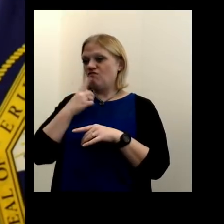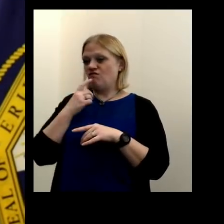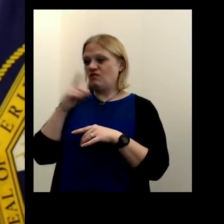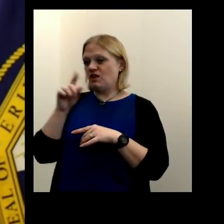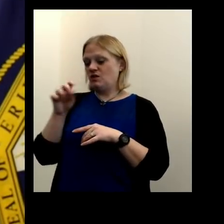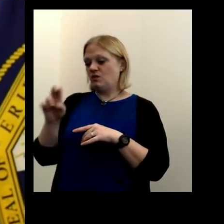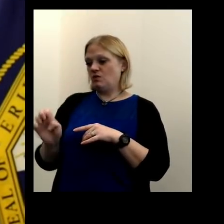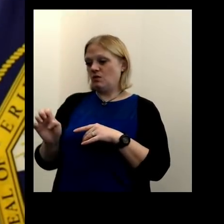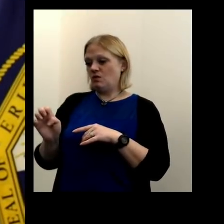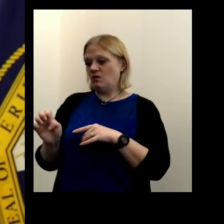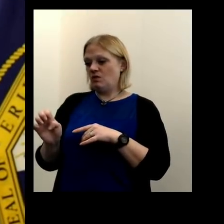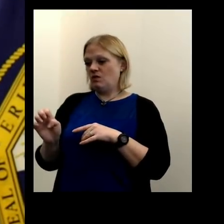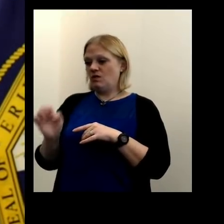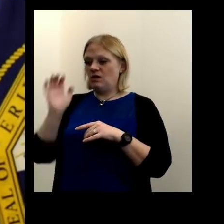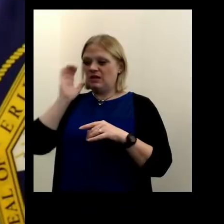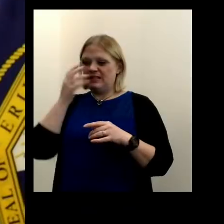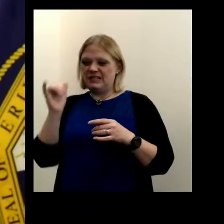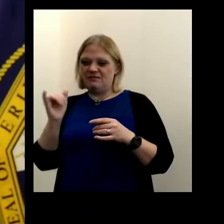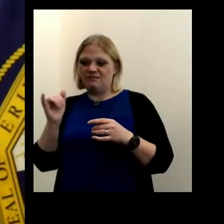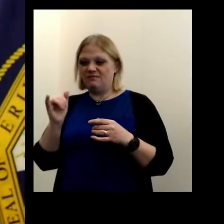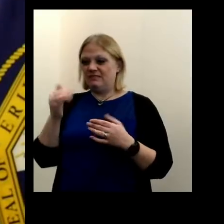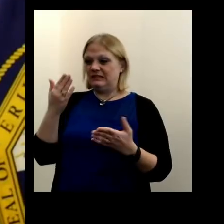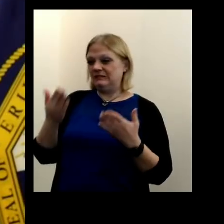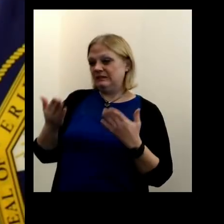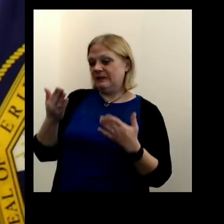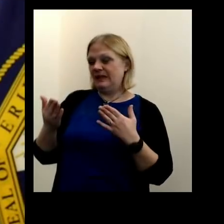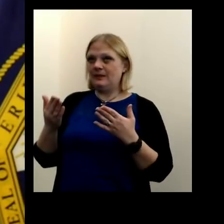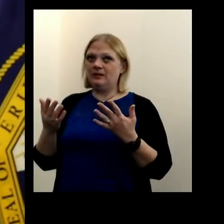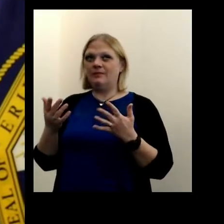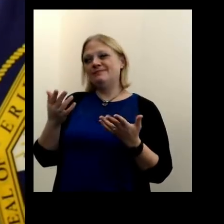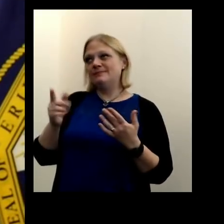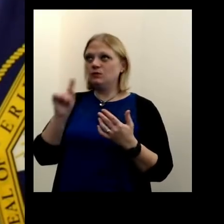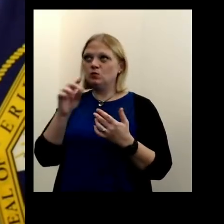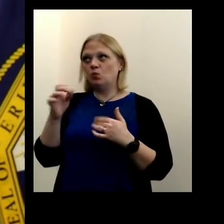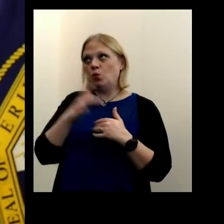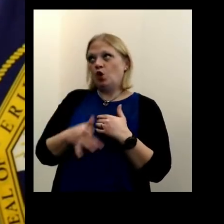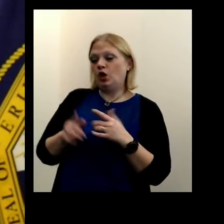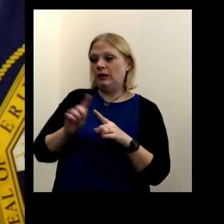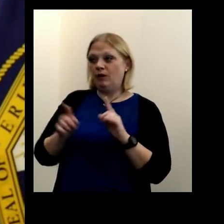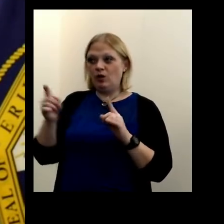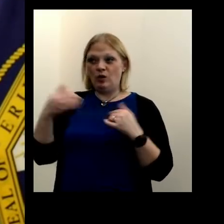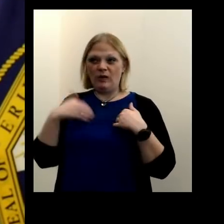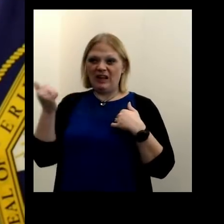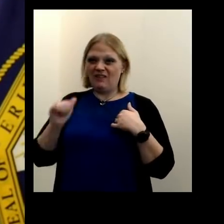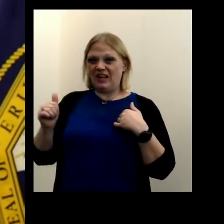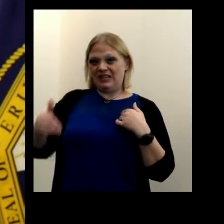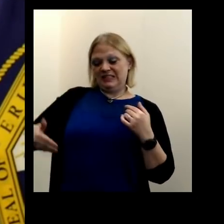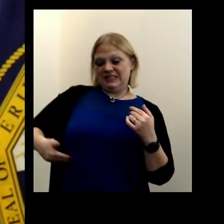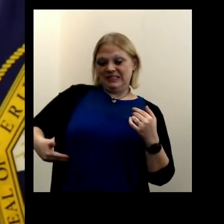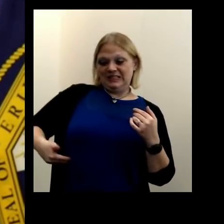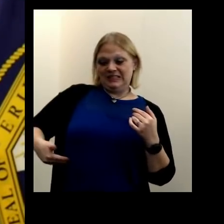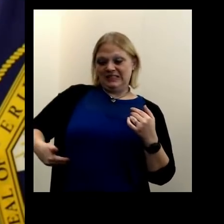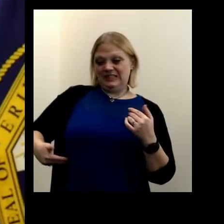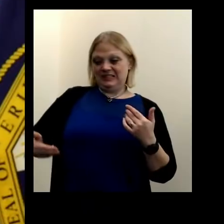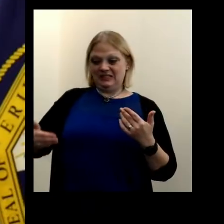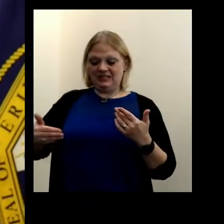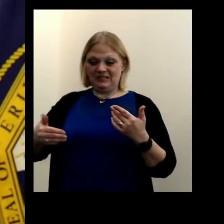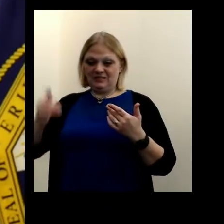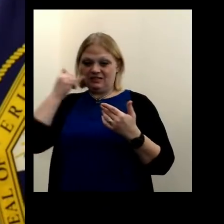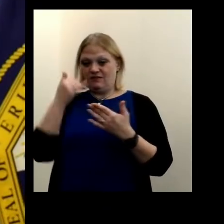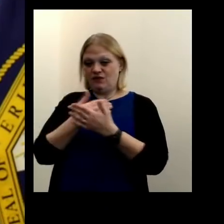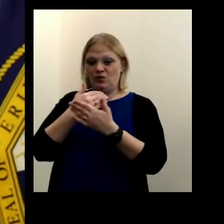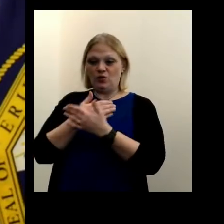seems like a reprieve of sorts. And I know it might be too early to say, but do you have any sense as to whether or not this